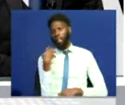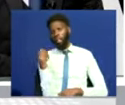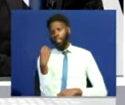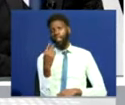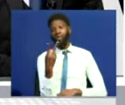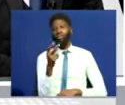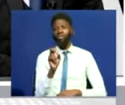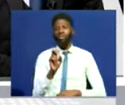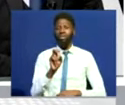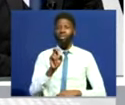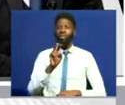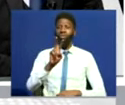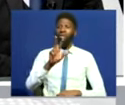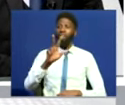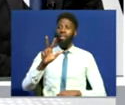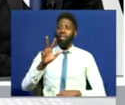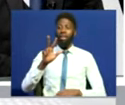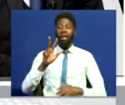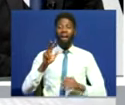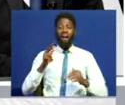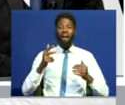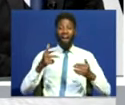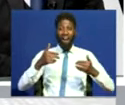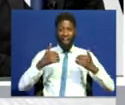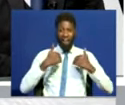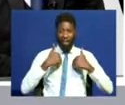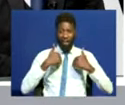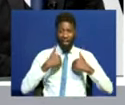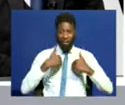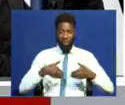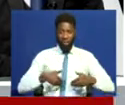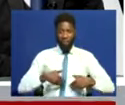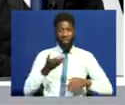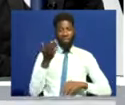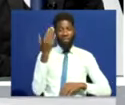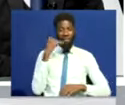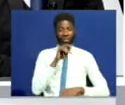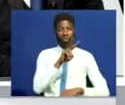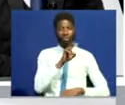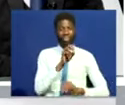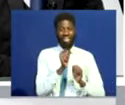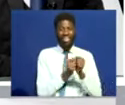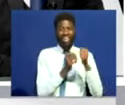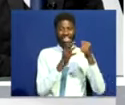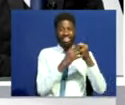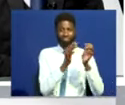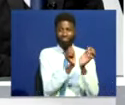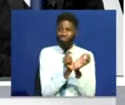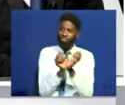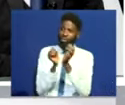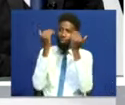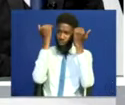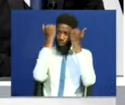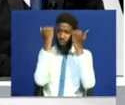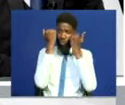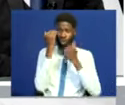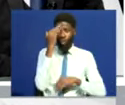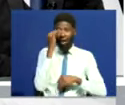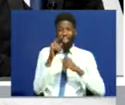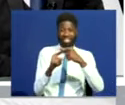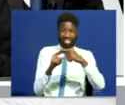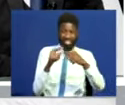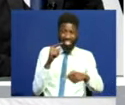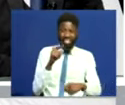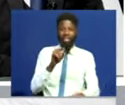young man who was arraigned in court in 2019 for having brutally taken the life of Ivy